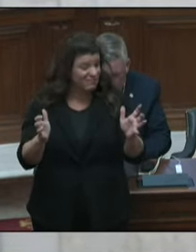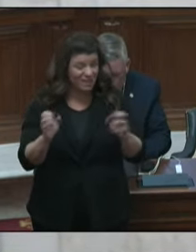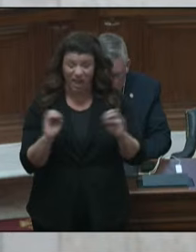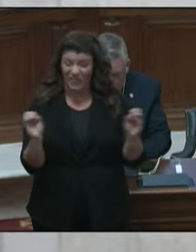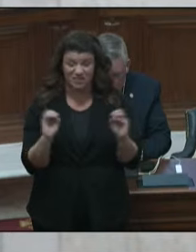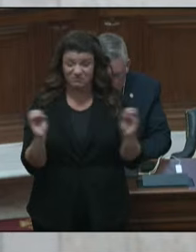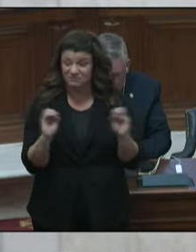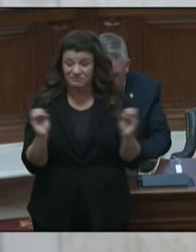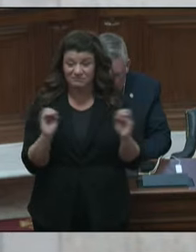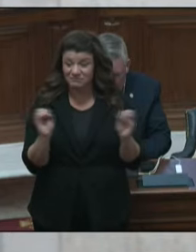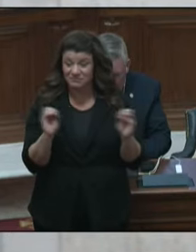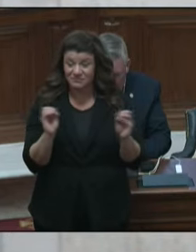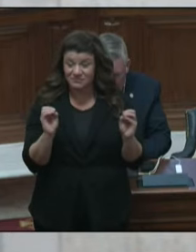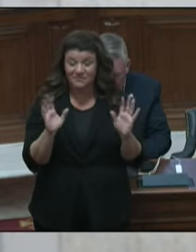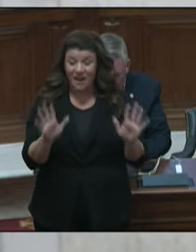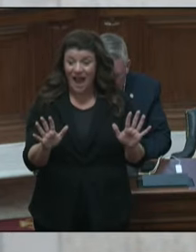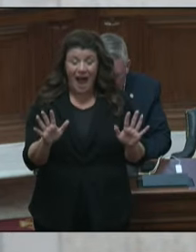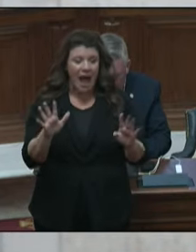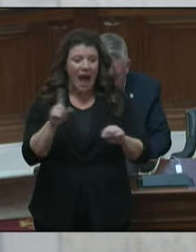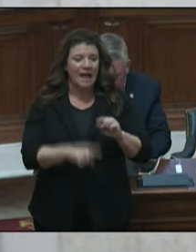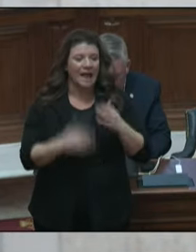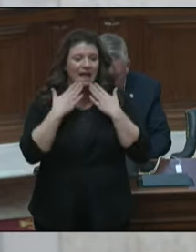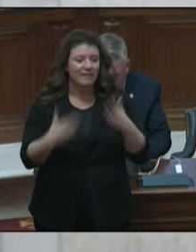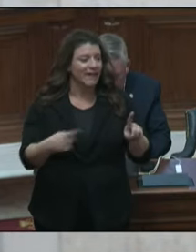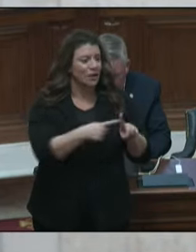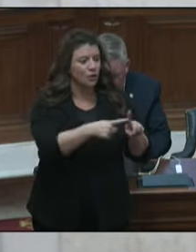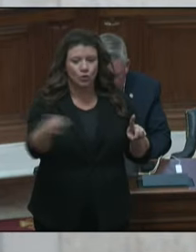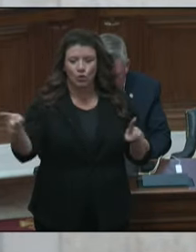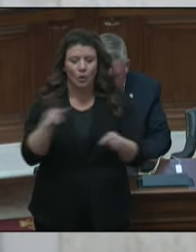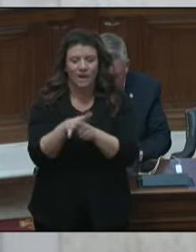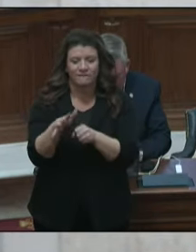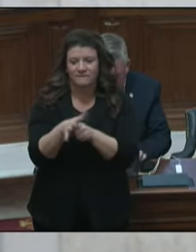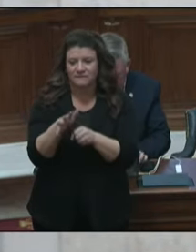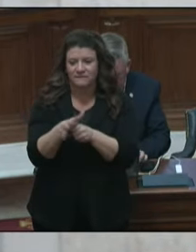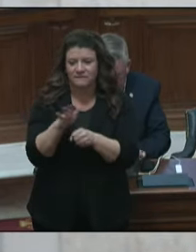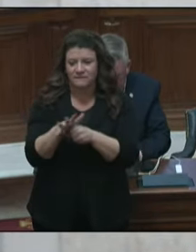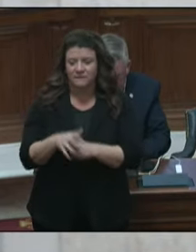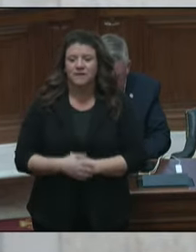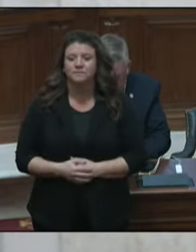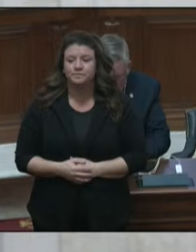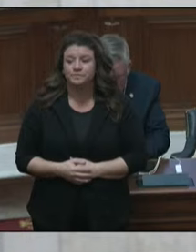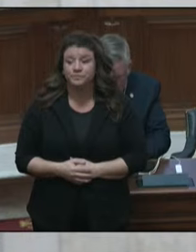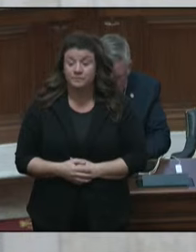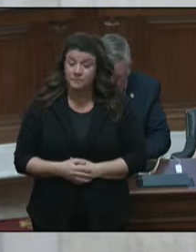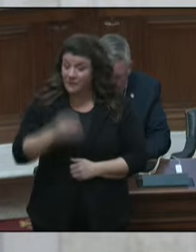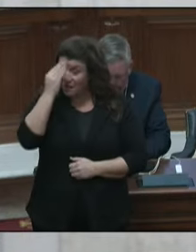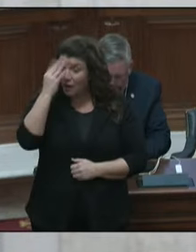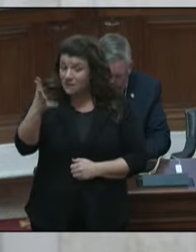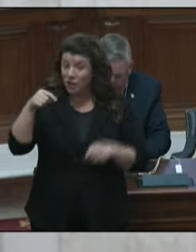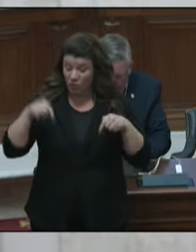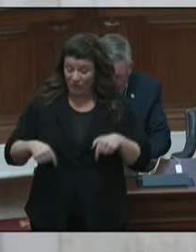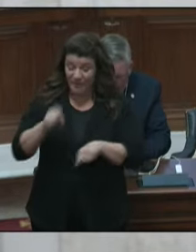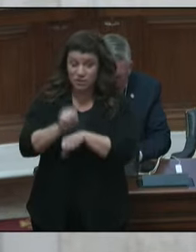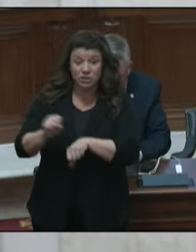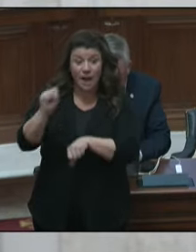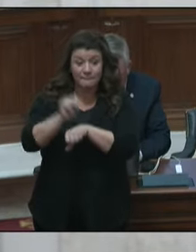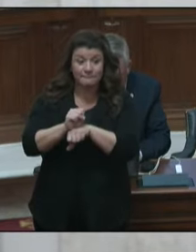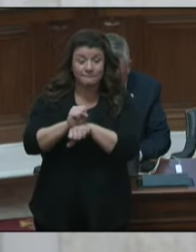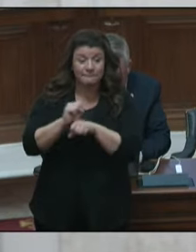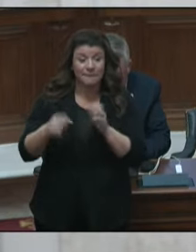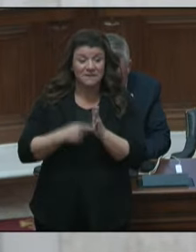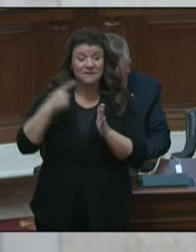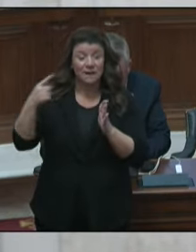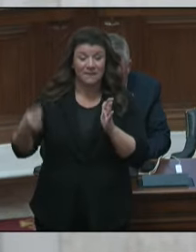Absolutely, at the end of the day, I can't thank you enough. Now, I'll tell you, this job at times can be